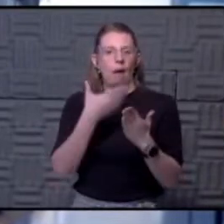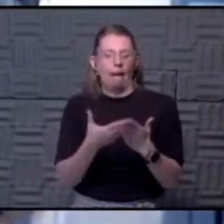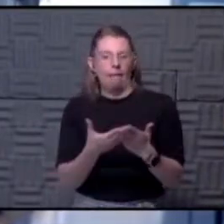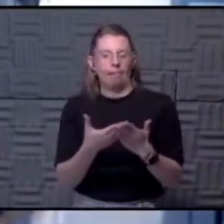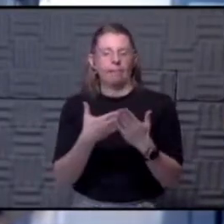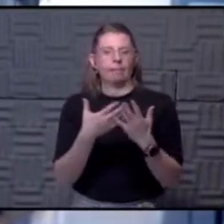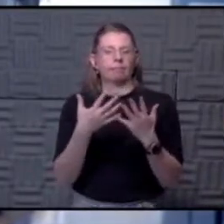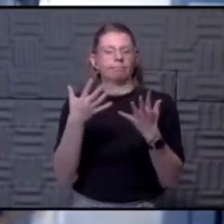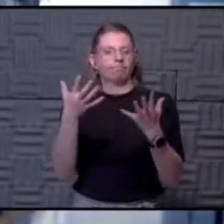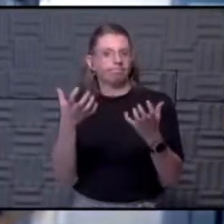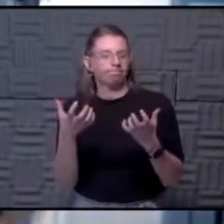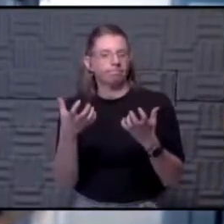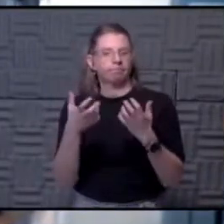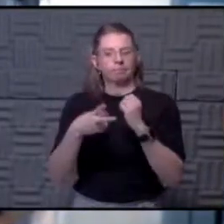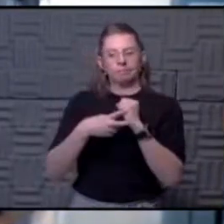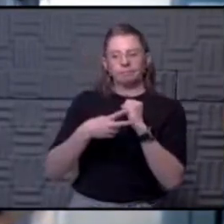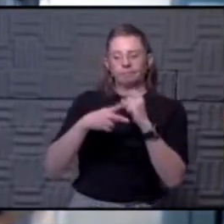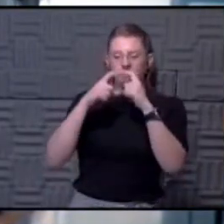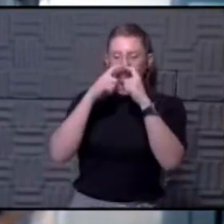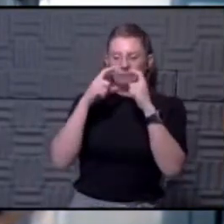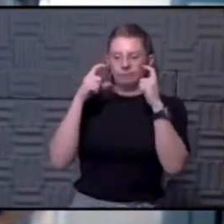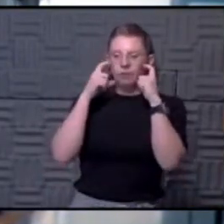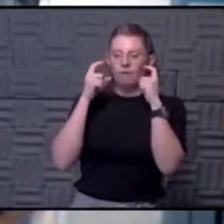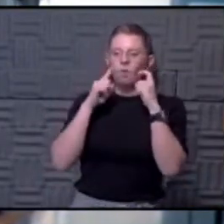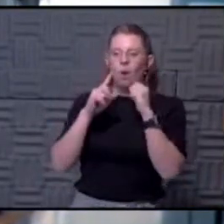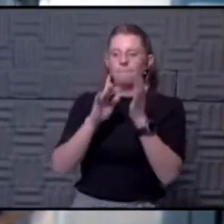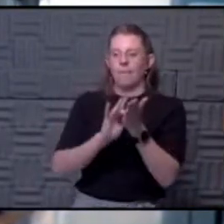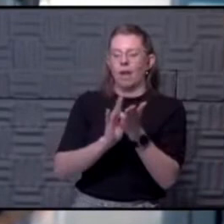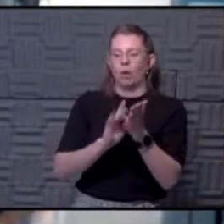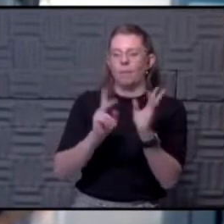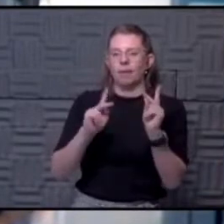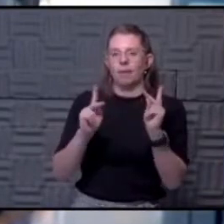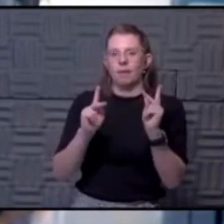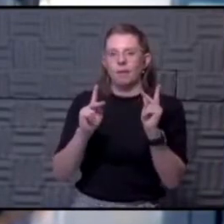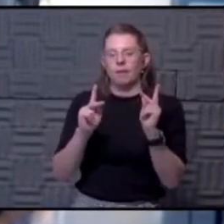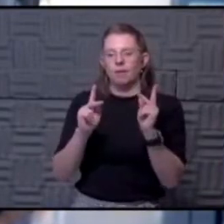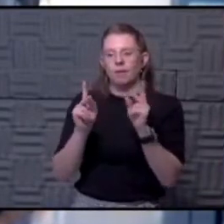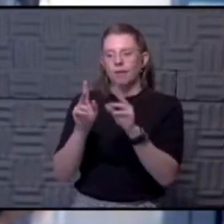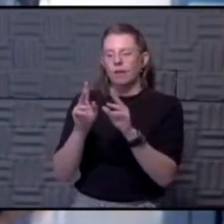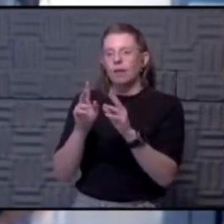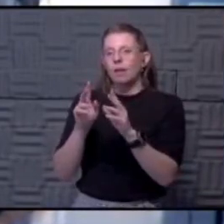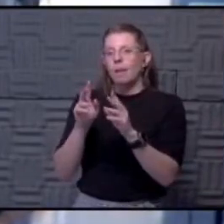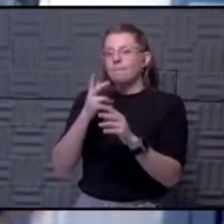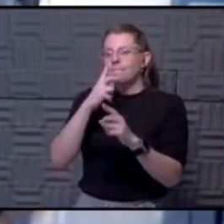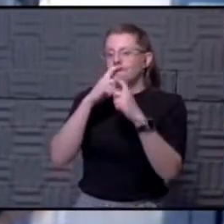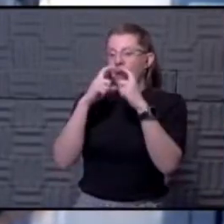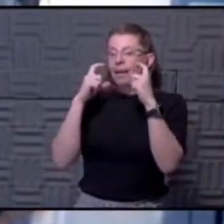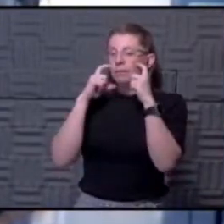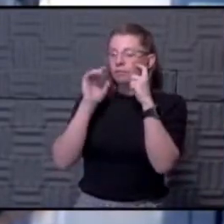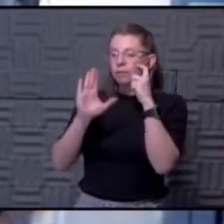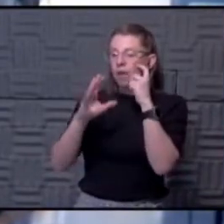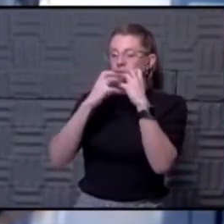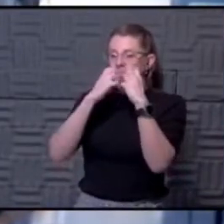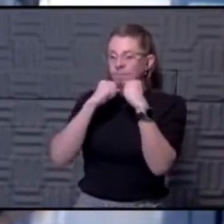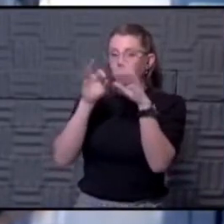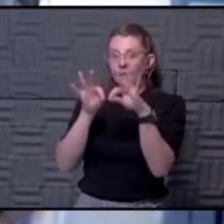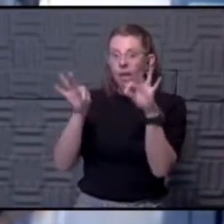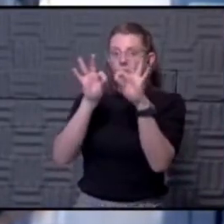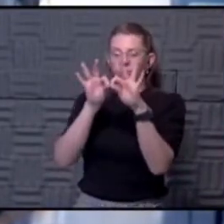desire to preserve masks for medical personnel. I think the value of masks was discounted and